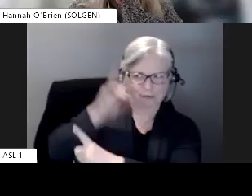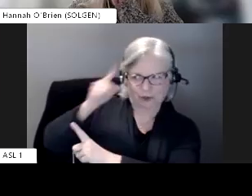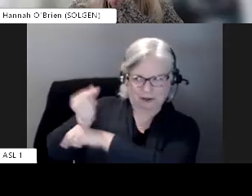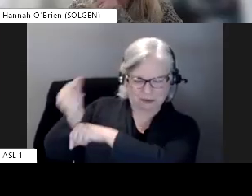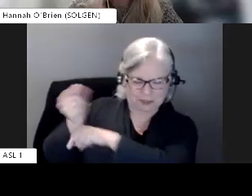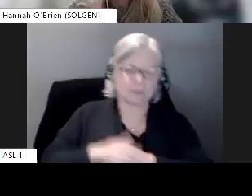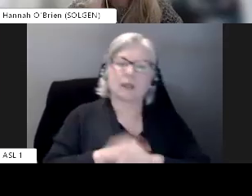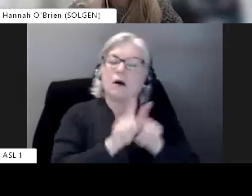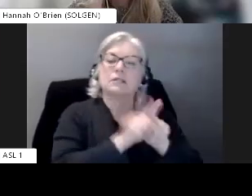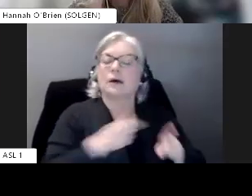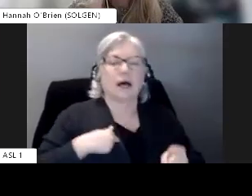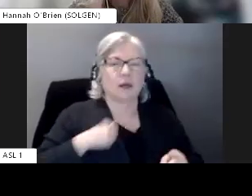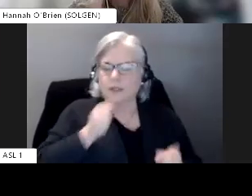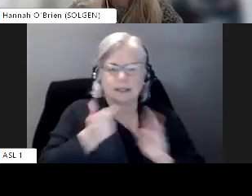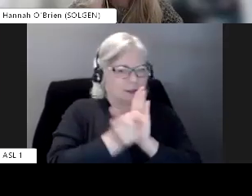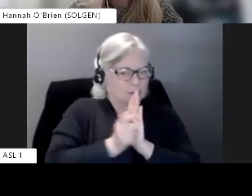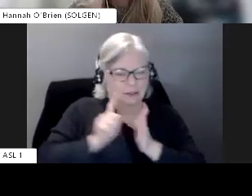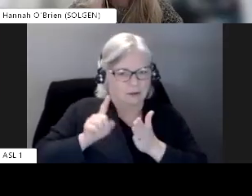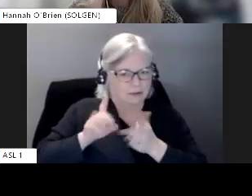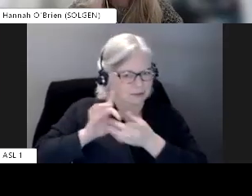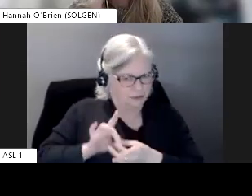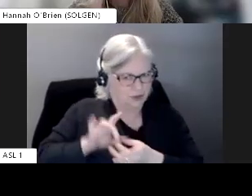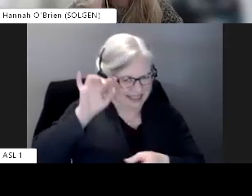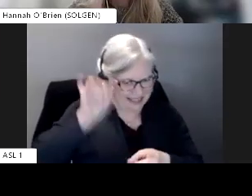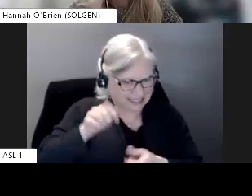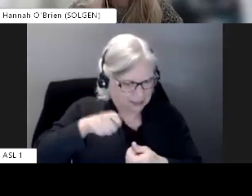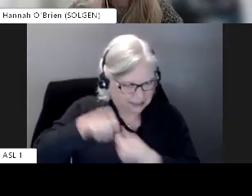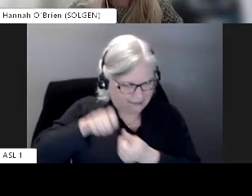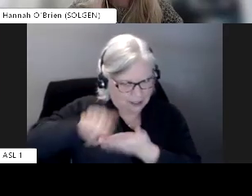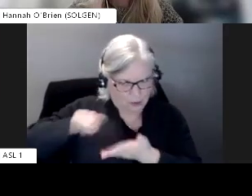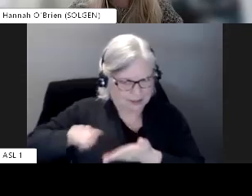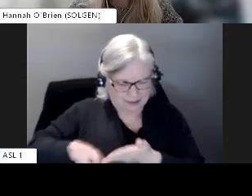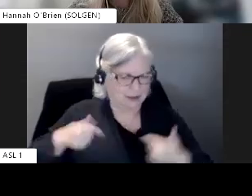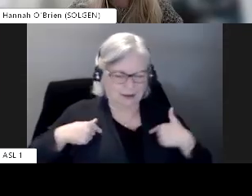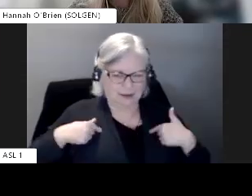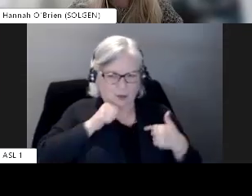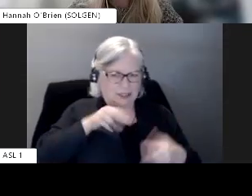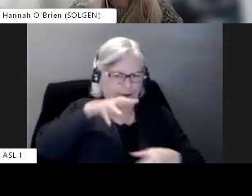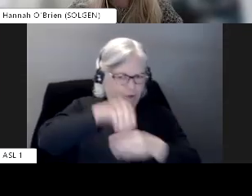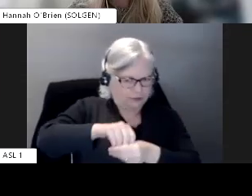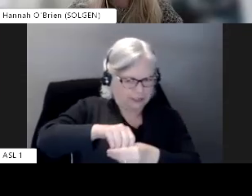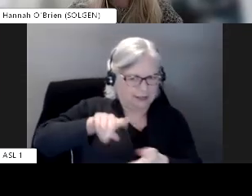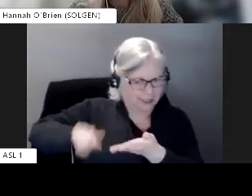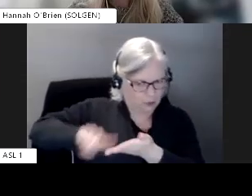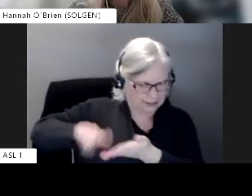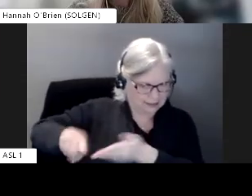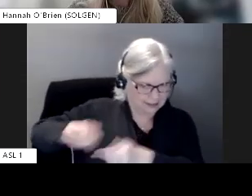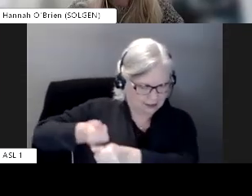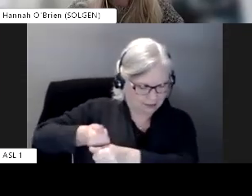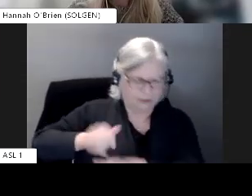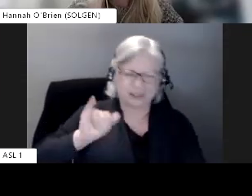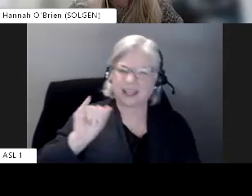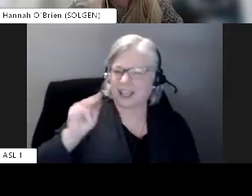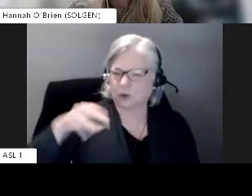not inquest counsel on the Ryan and Ryan inquest. I was not involved in the inquest in any way. So I